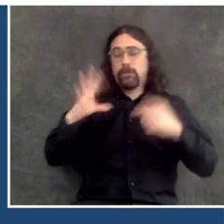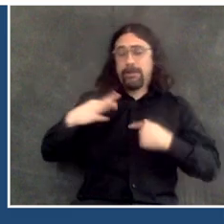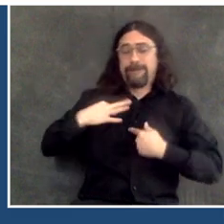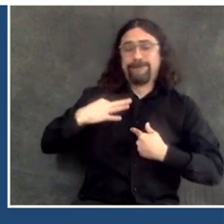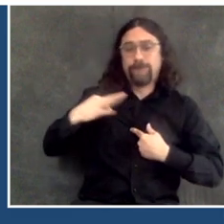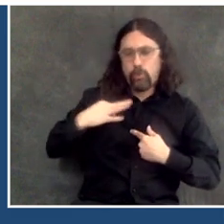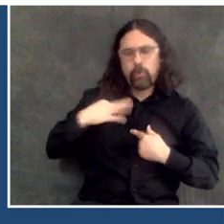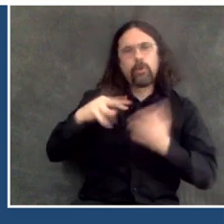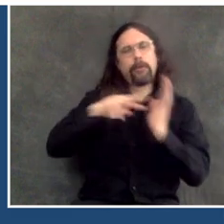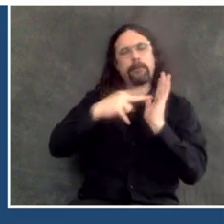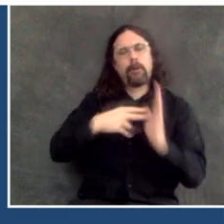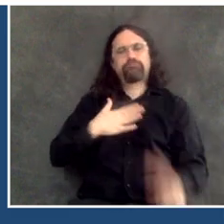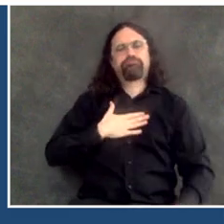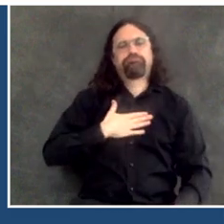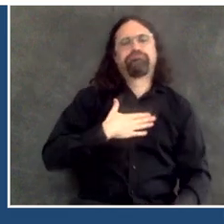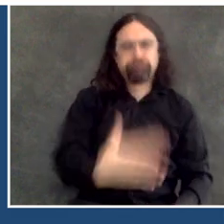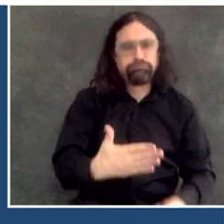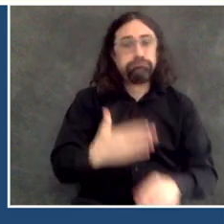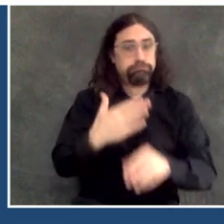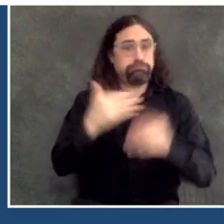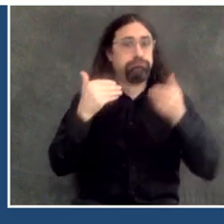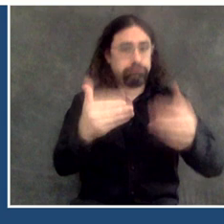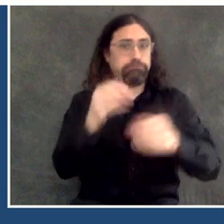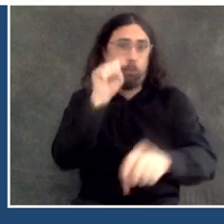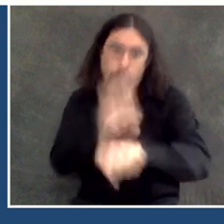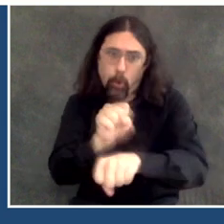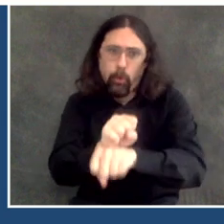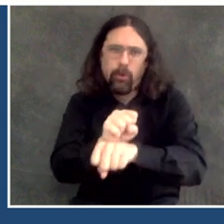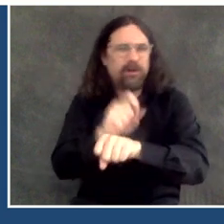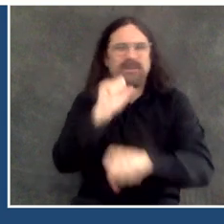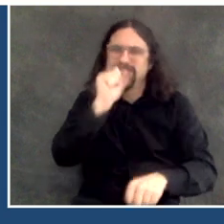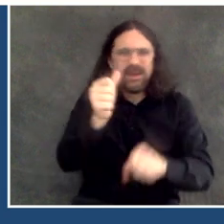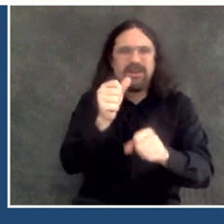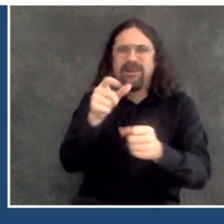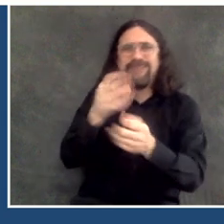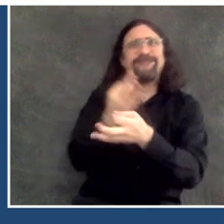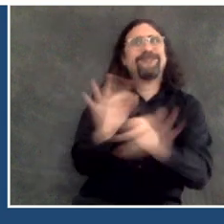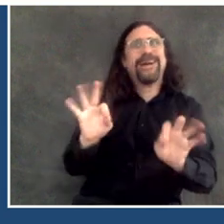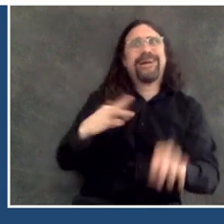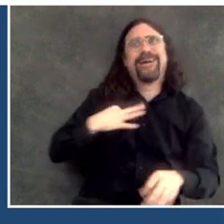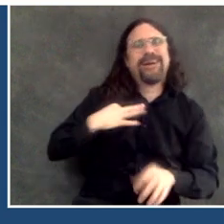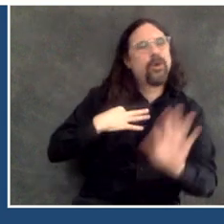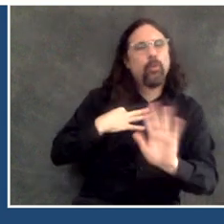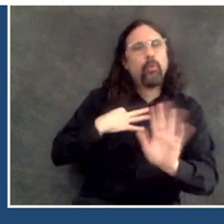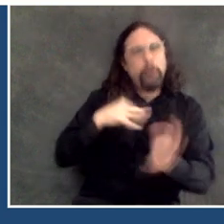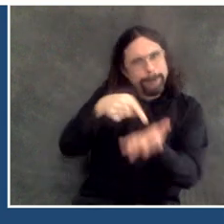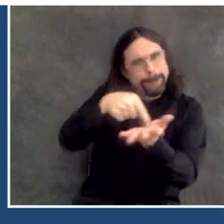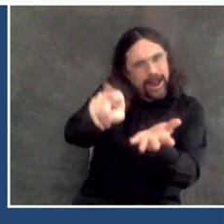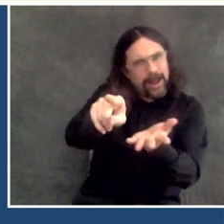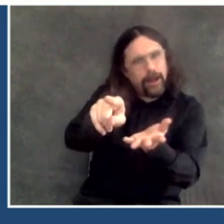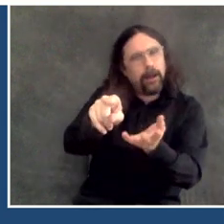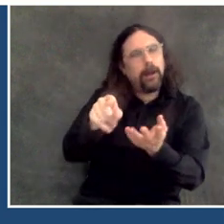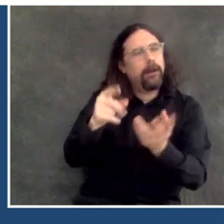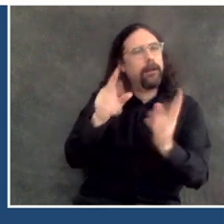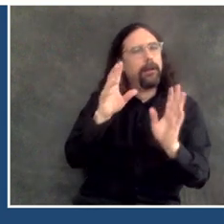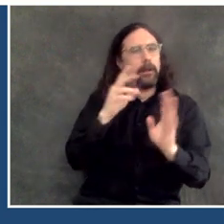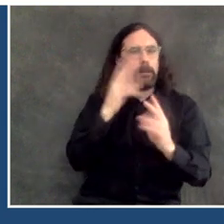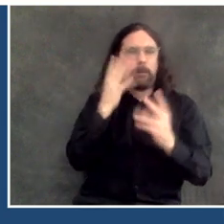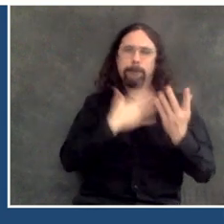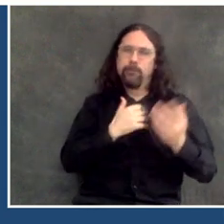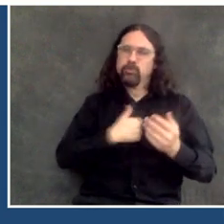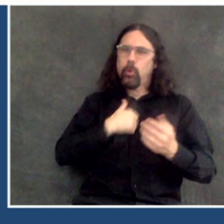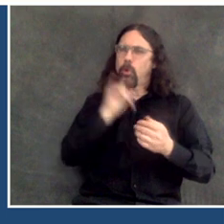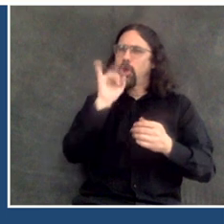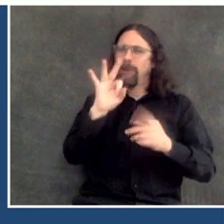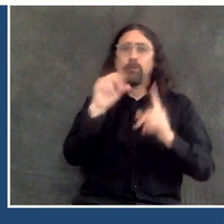up now. Join this effort. So that alert will go out on top of all the other efforts to pull together a volunteer medical